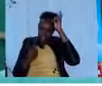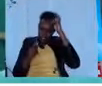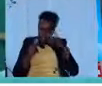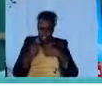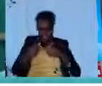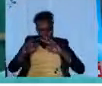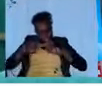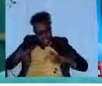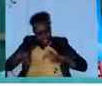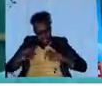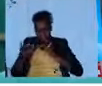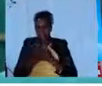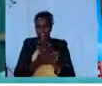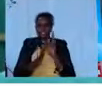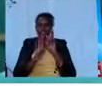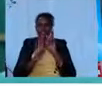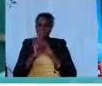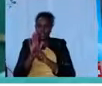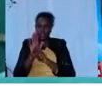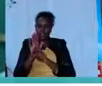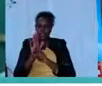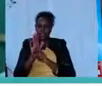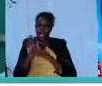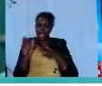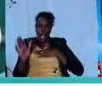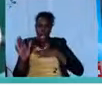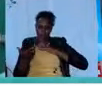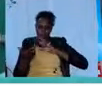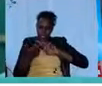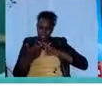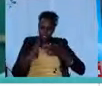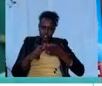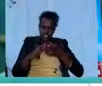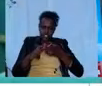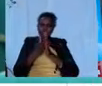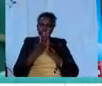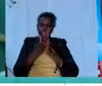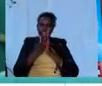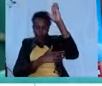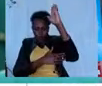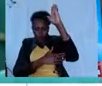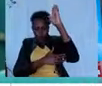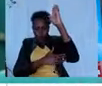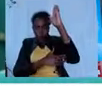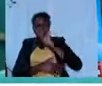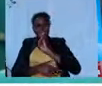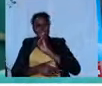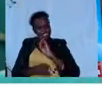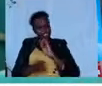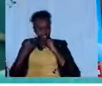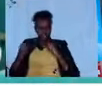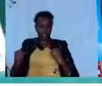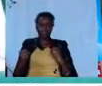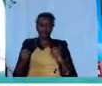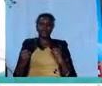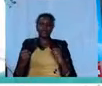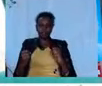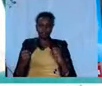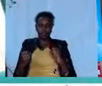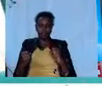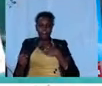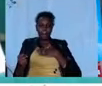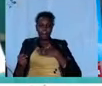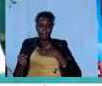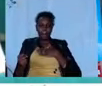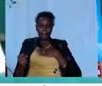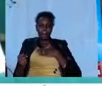seeking righteousness, our relationship with God is strengthened. My